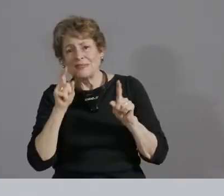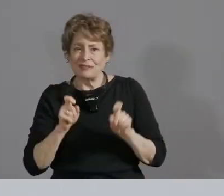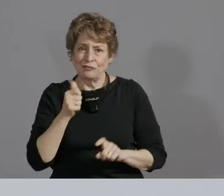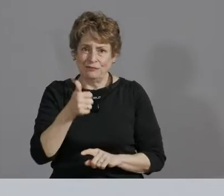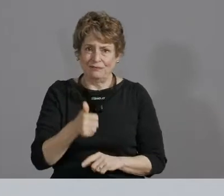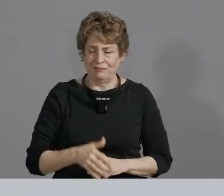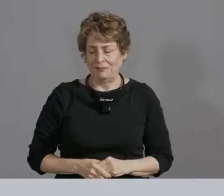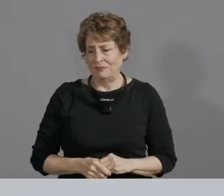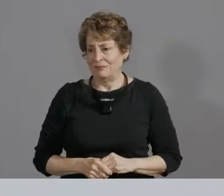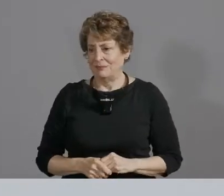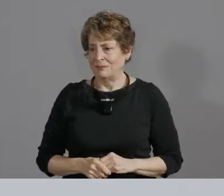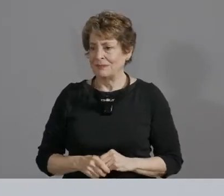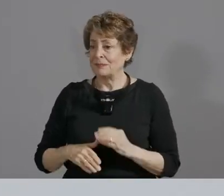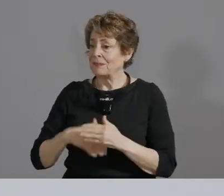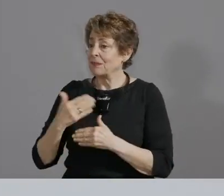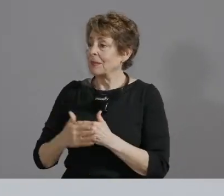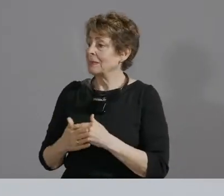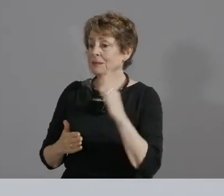Hi, Bud.